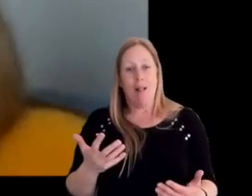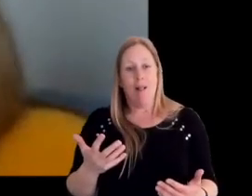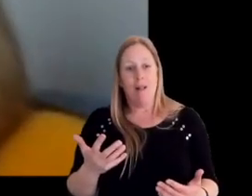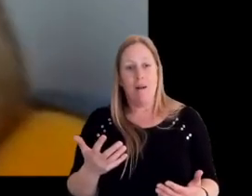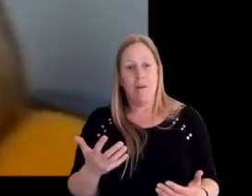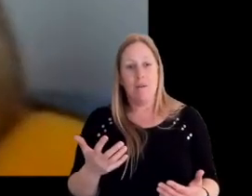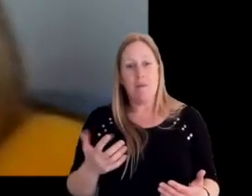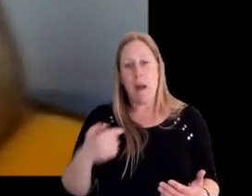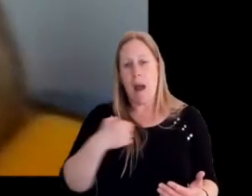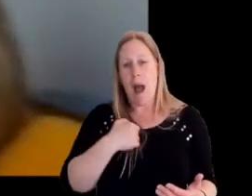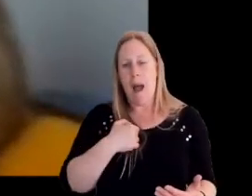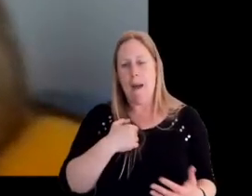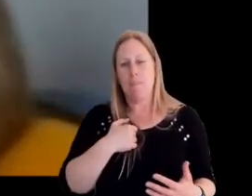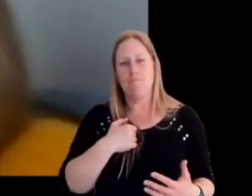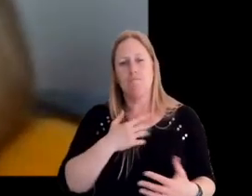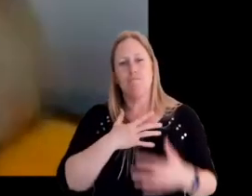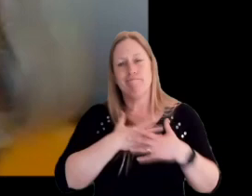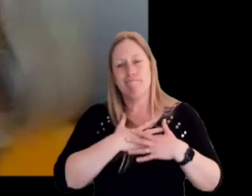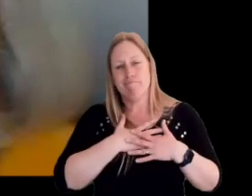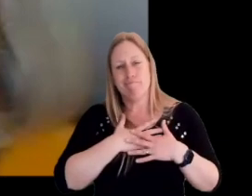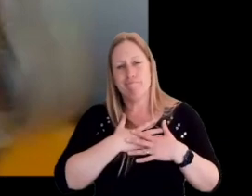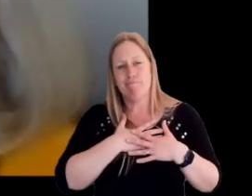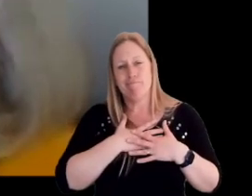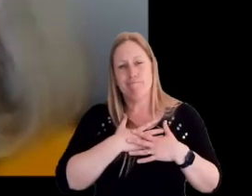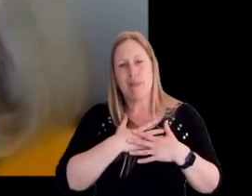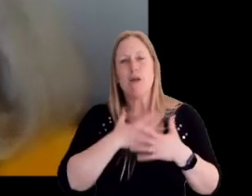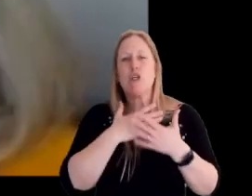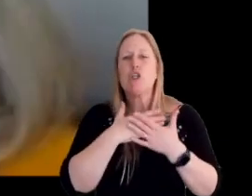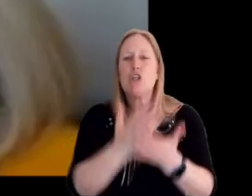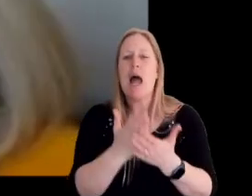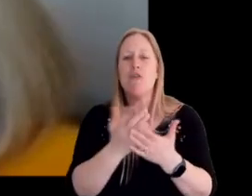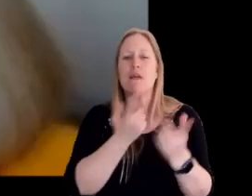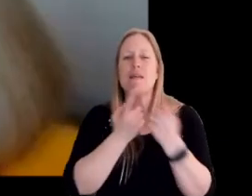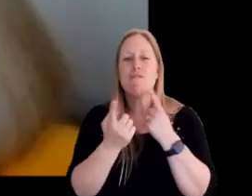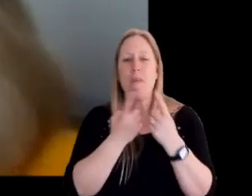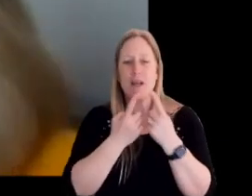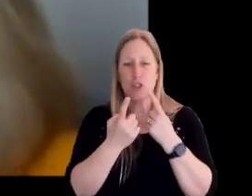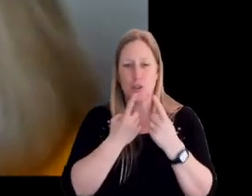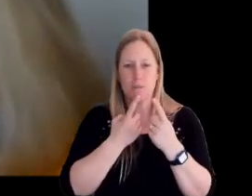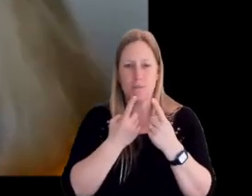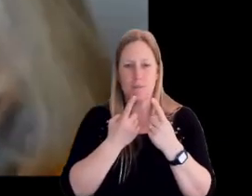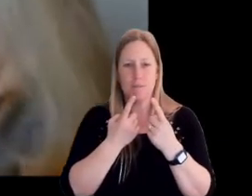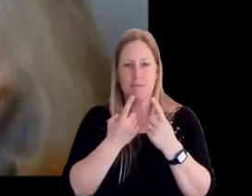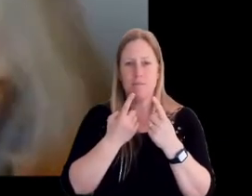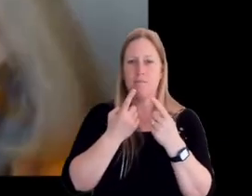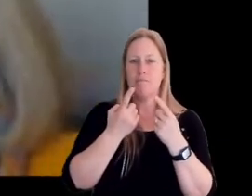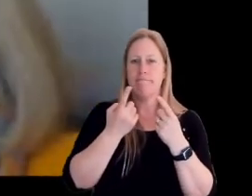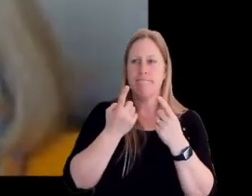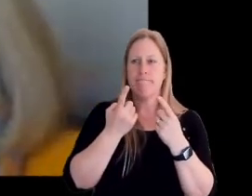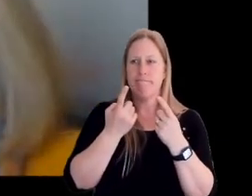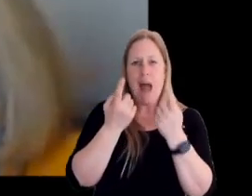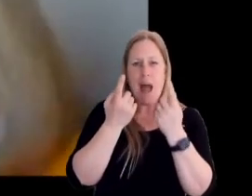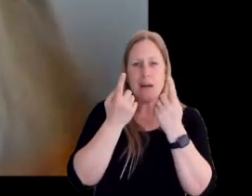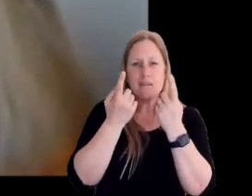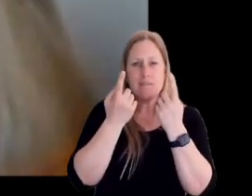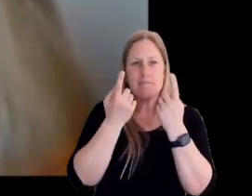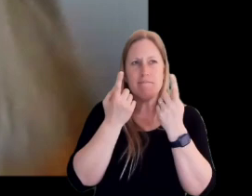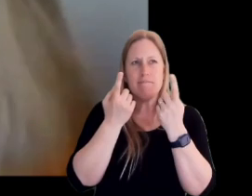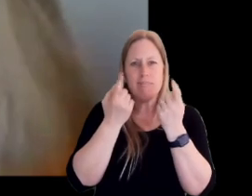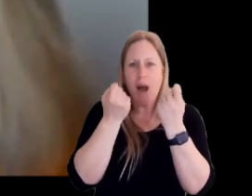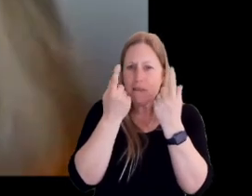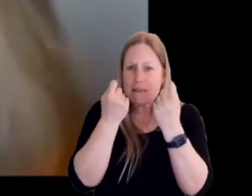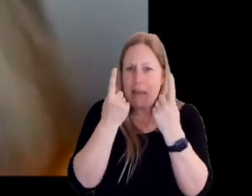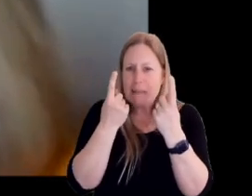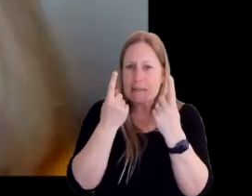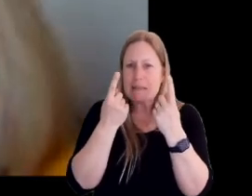Right, well, I am passionate about sharing information and understanding about